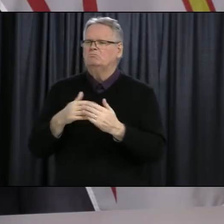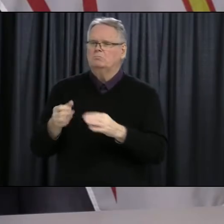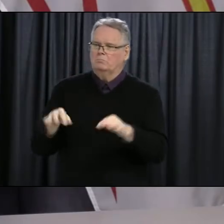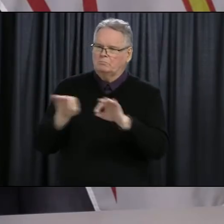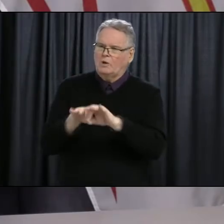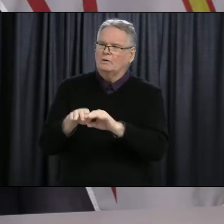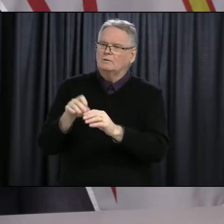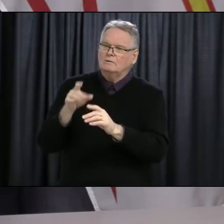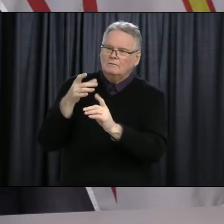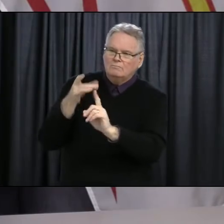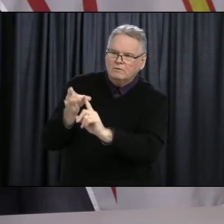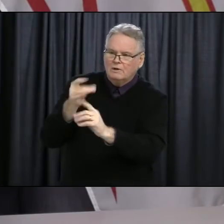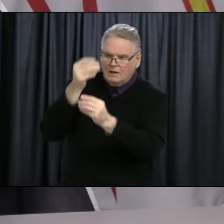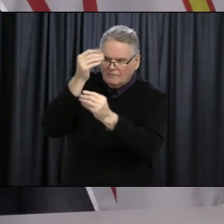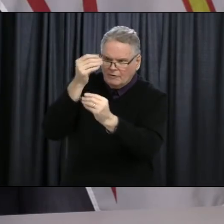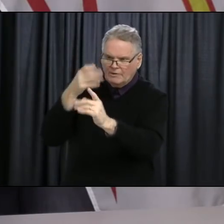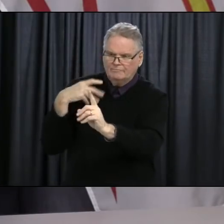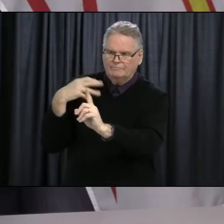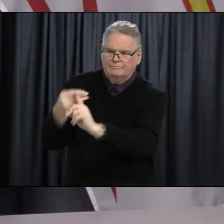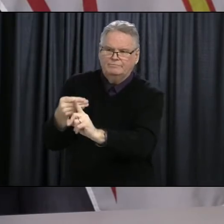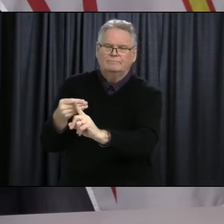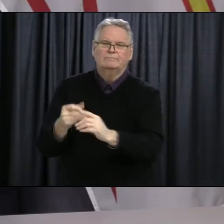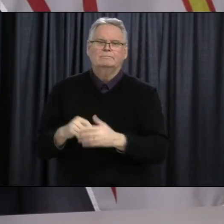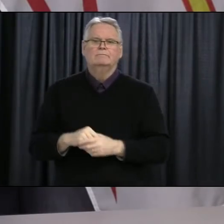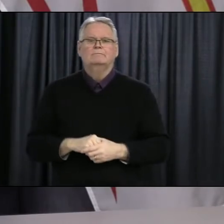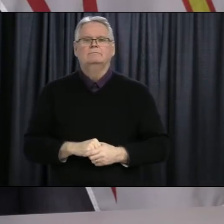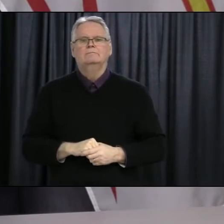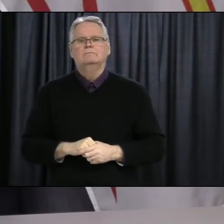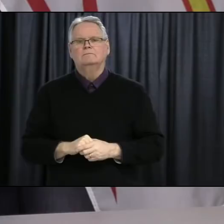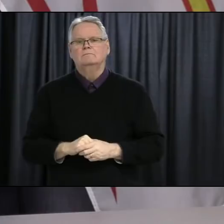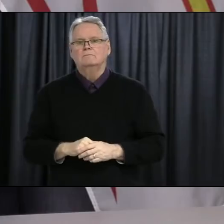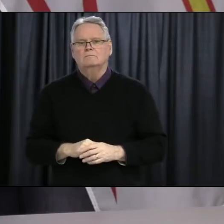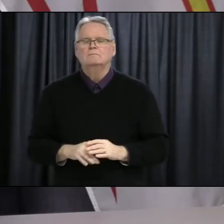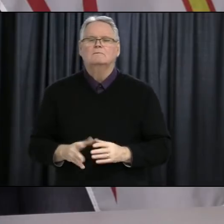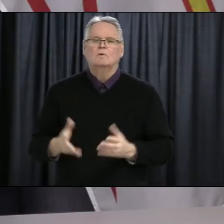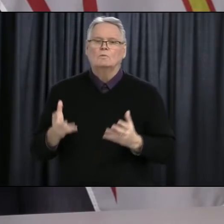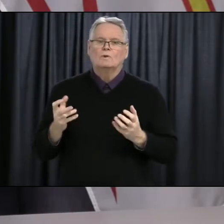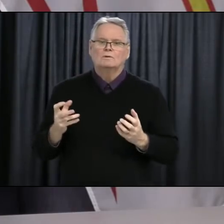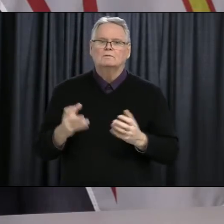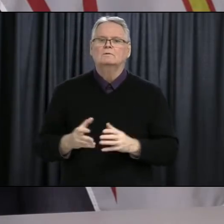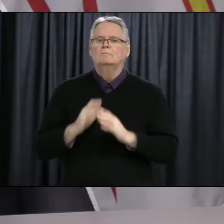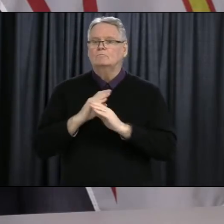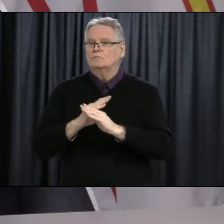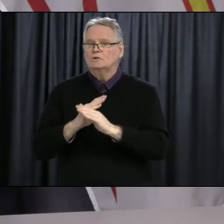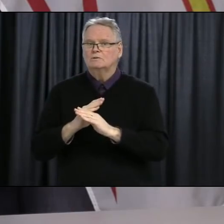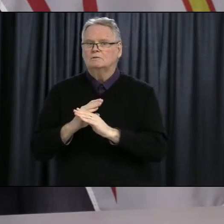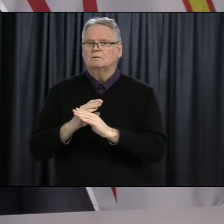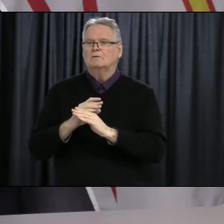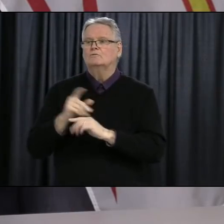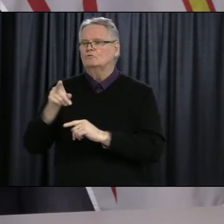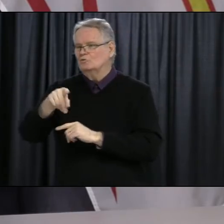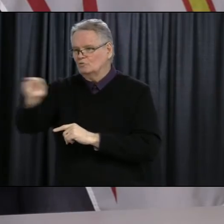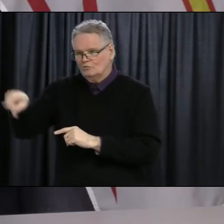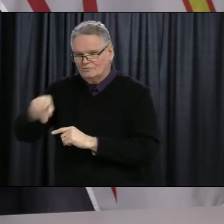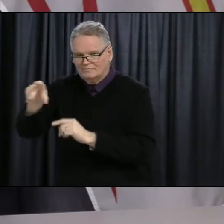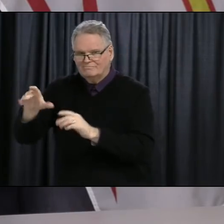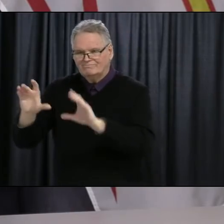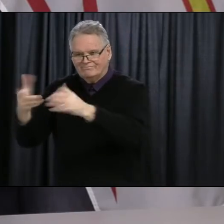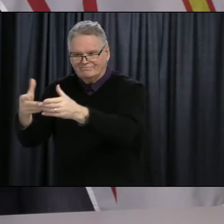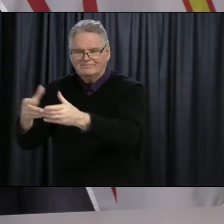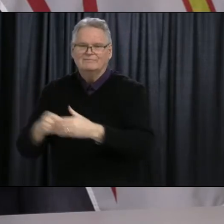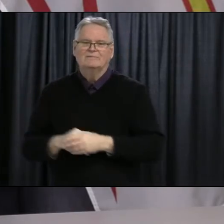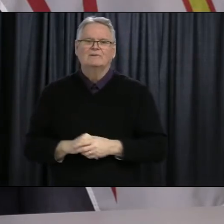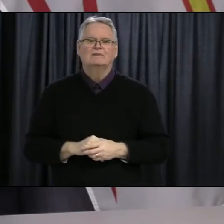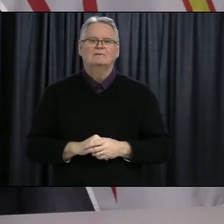harms as much as we can moving forward. So, but for the most part, I think people have